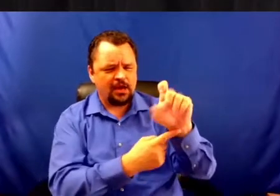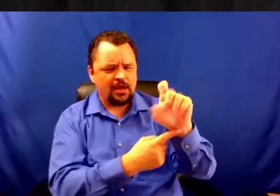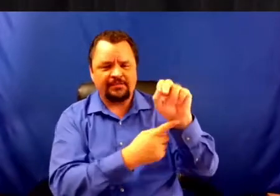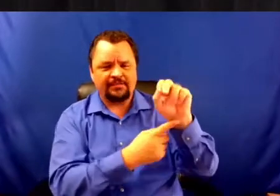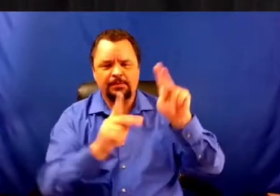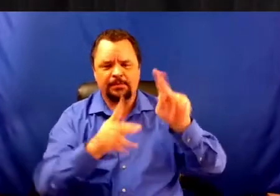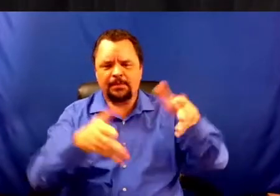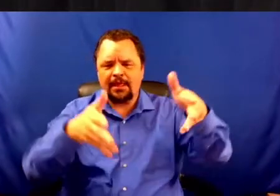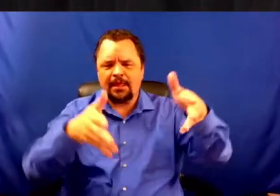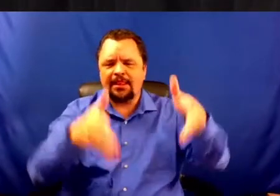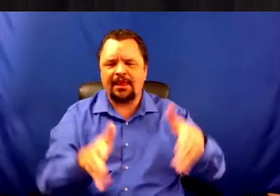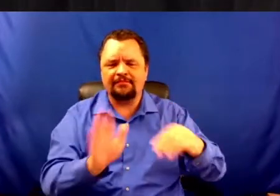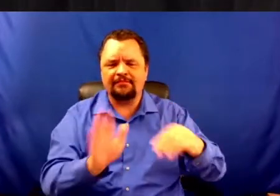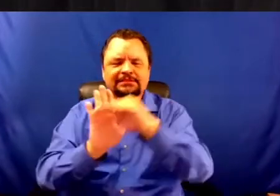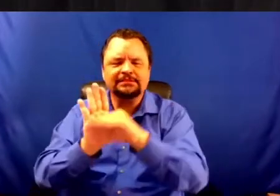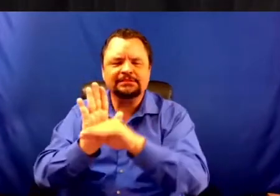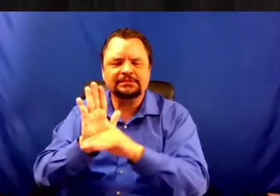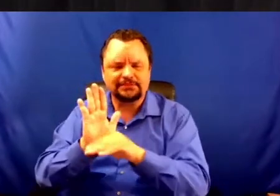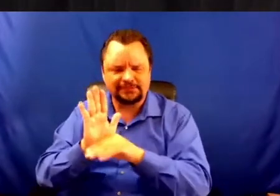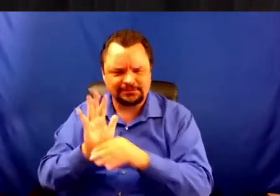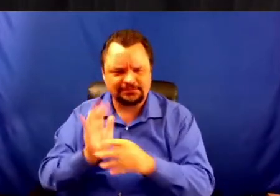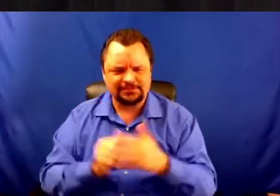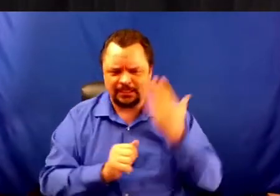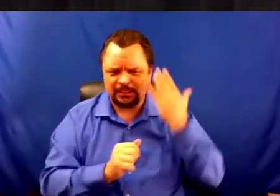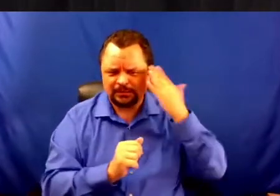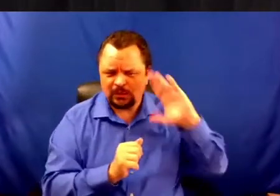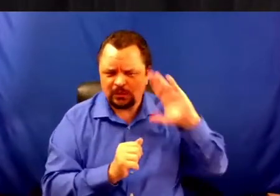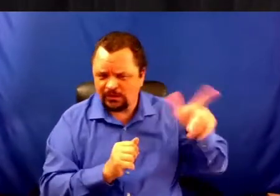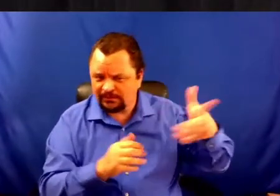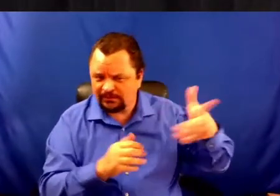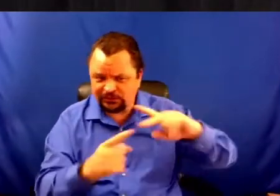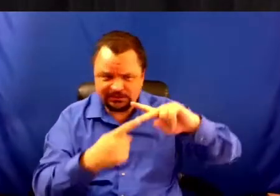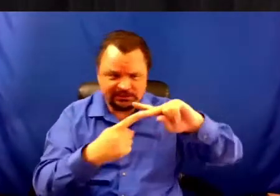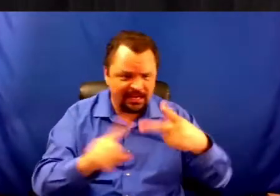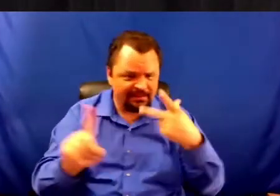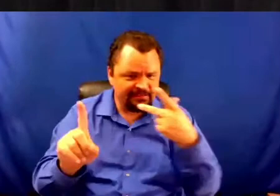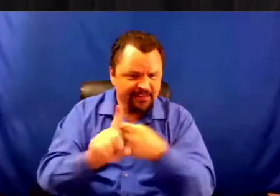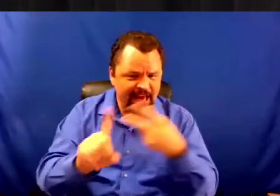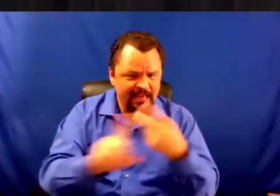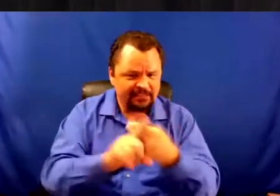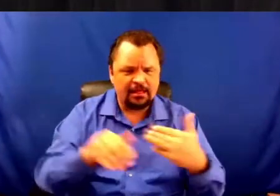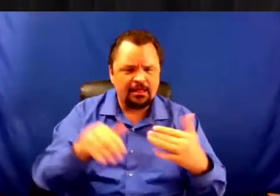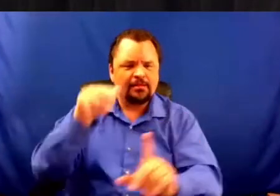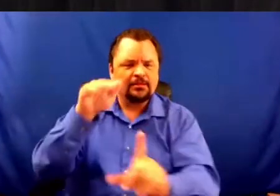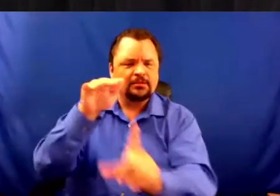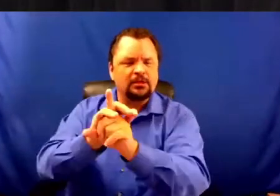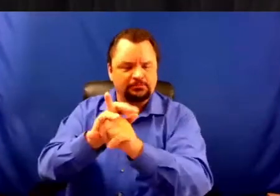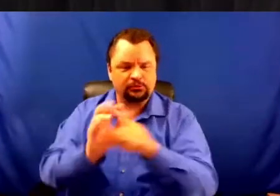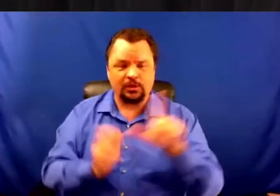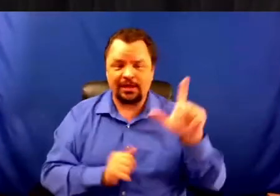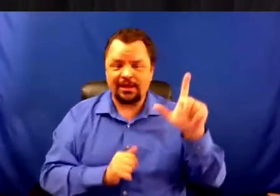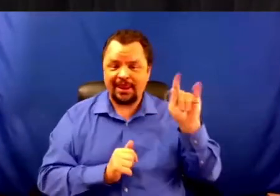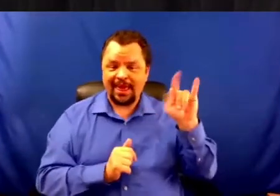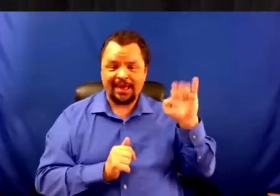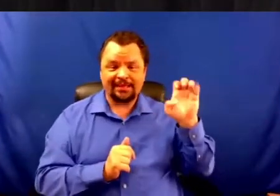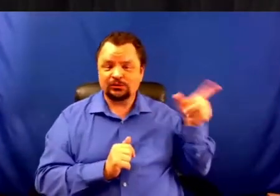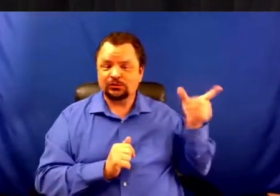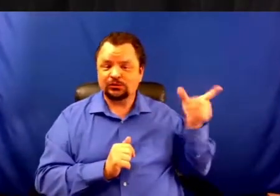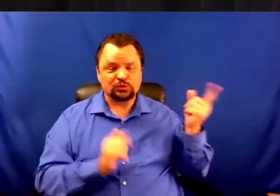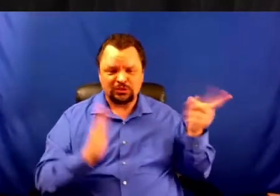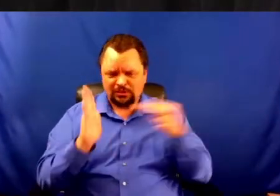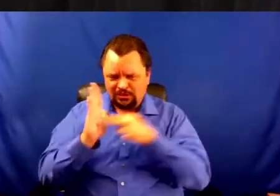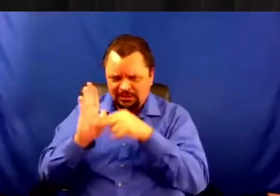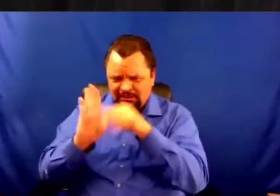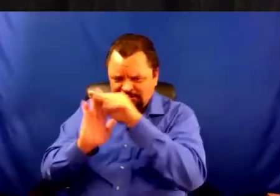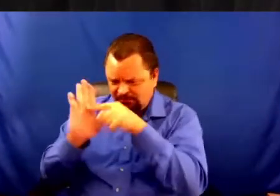we didn't know whether they had gotten their second vaccine. They didn't come back to our clinic. And Letty took that list and she called every